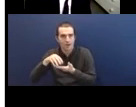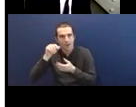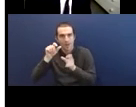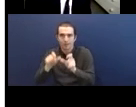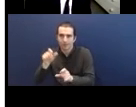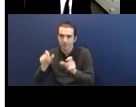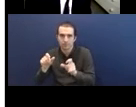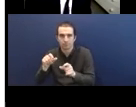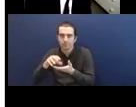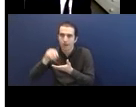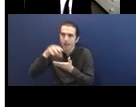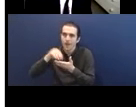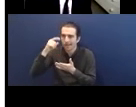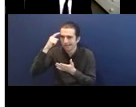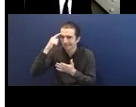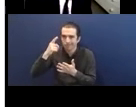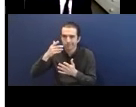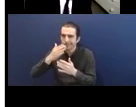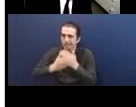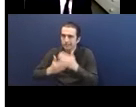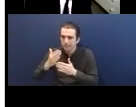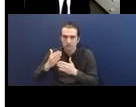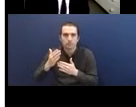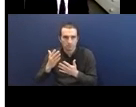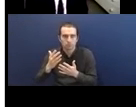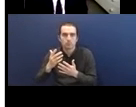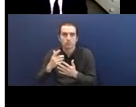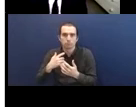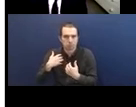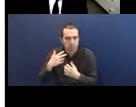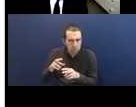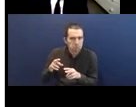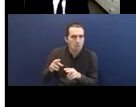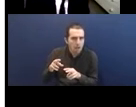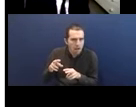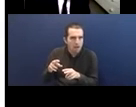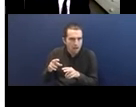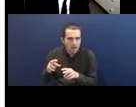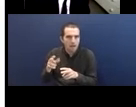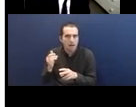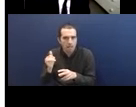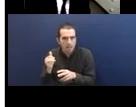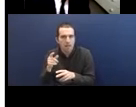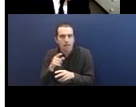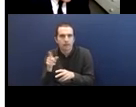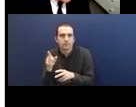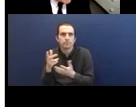have jobs. So that was very much led by the parents. And then in Zanzibar and in Tanzania